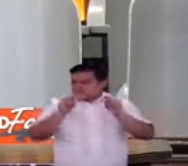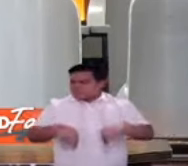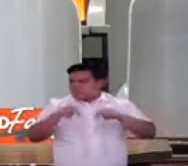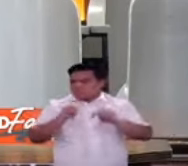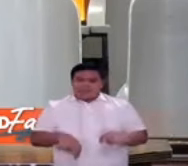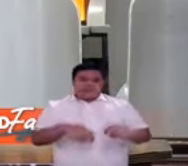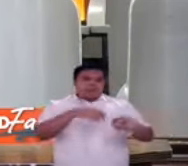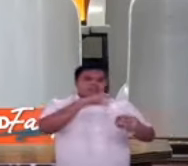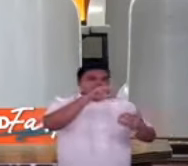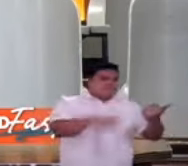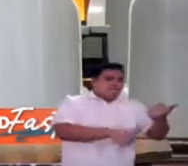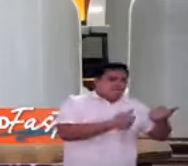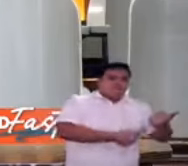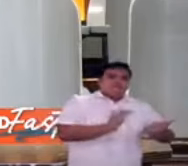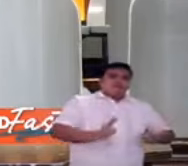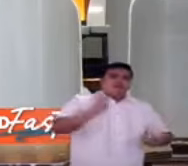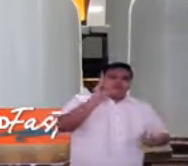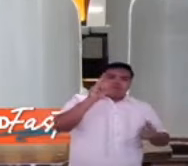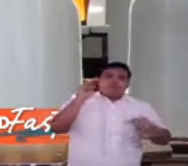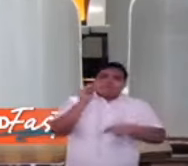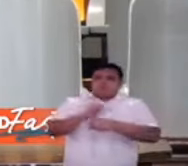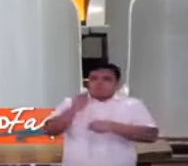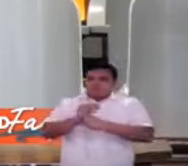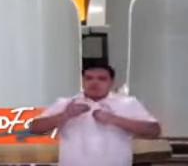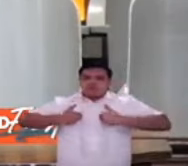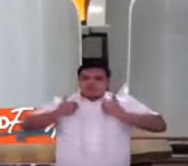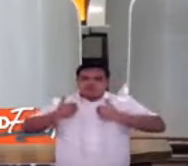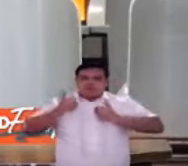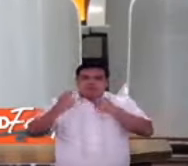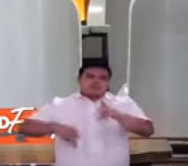of attention, it is the ministry of our young ones.